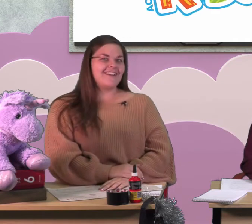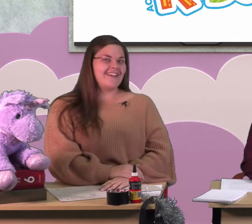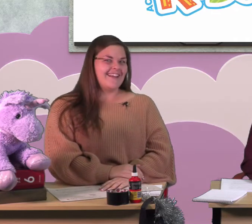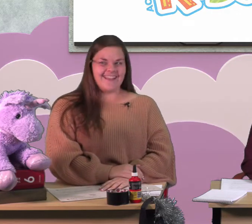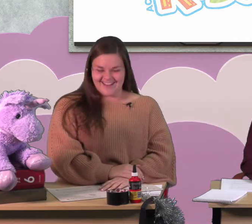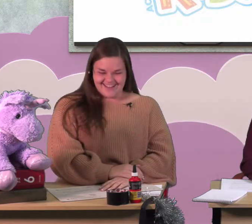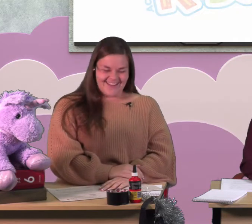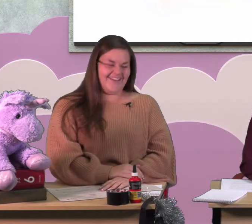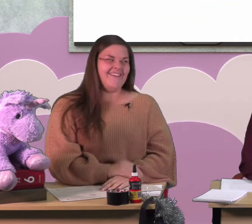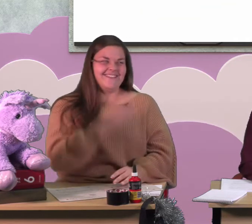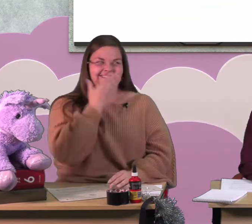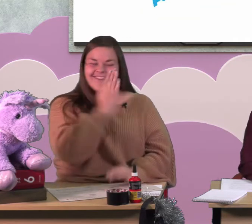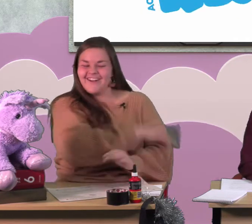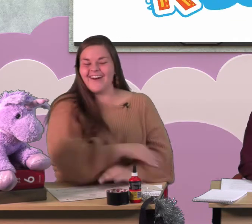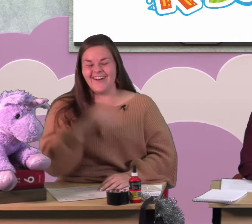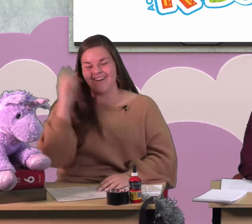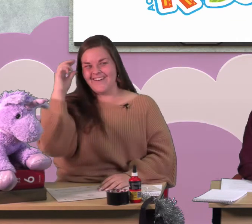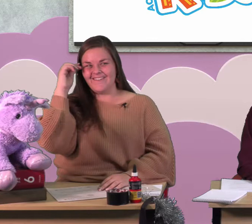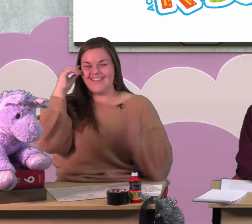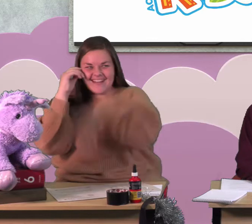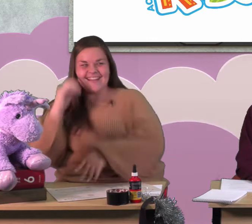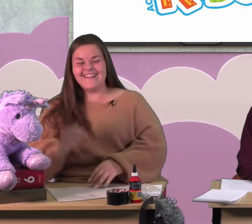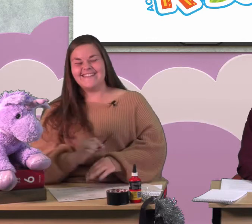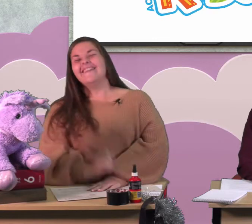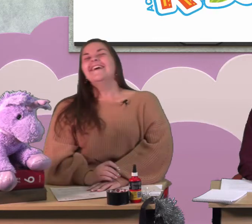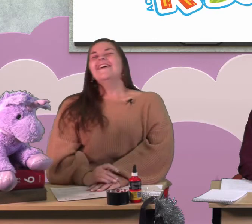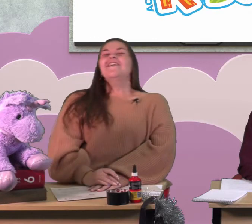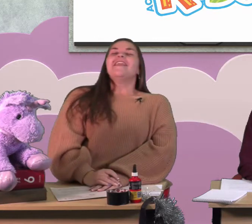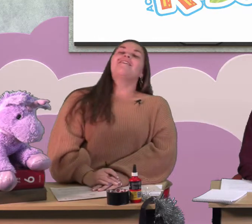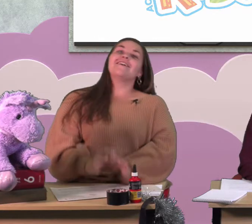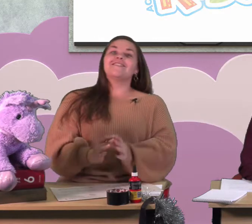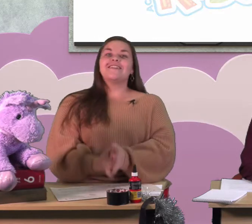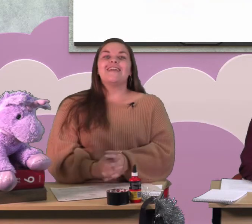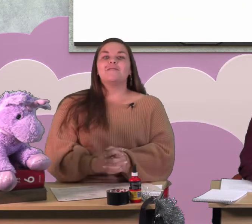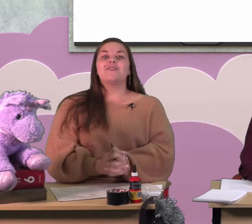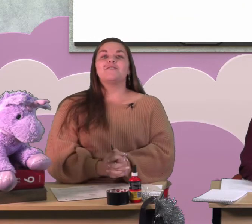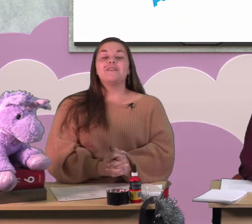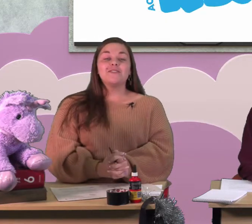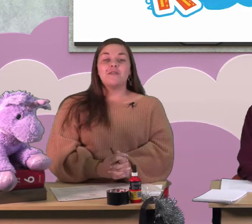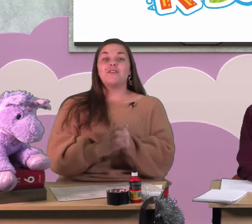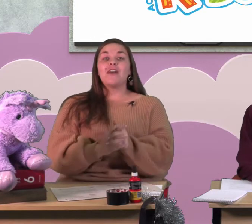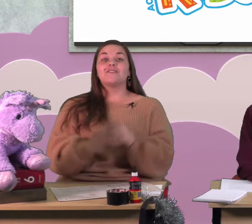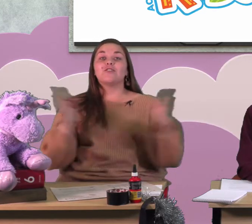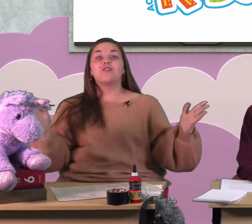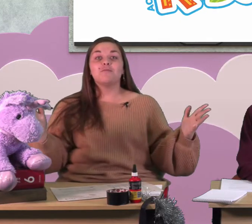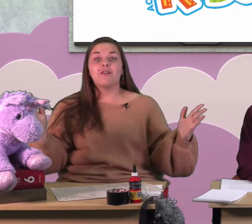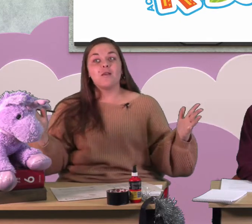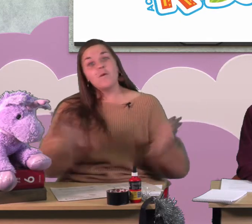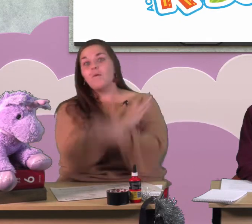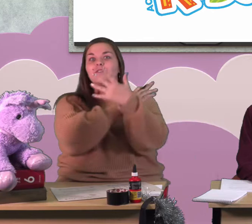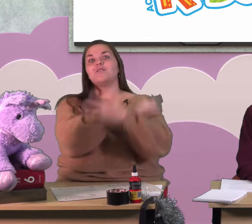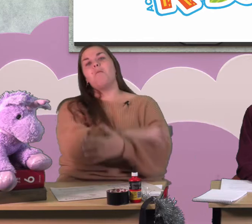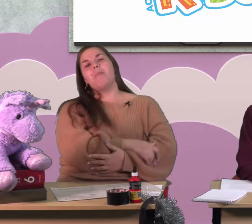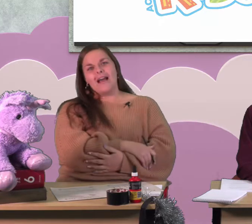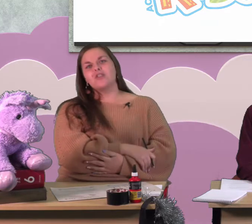smart. Yes, you do. Stop. Kids. We are so excited because we saw that you guys are so smart that